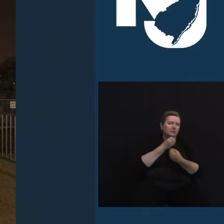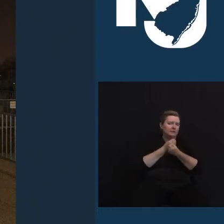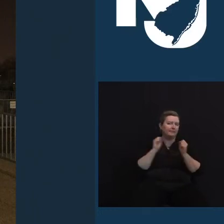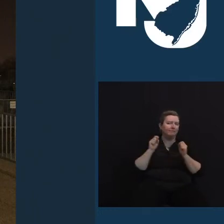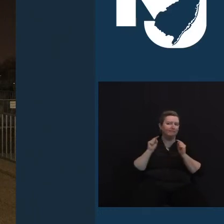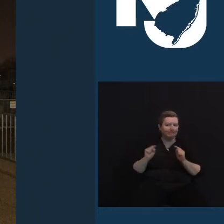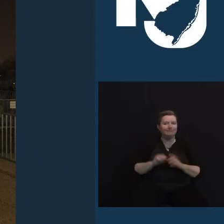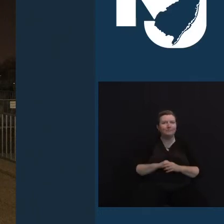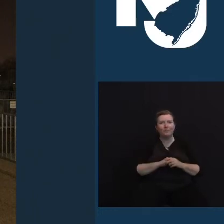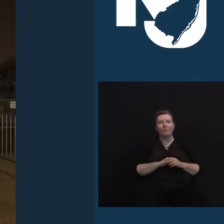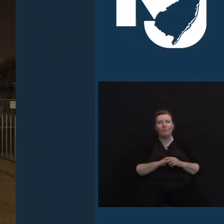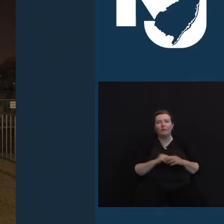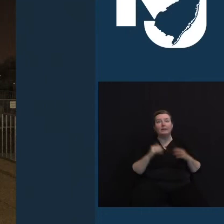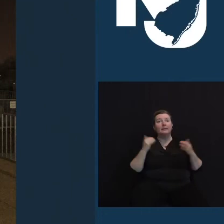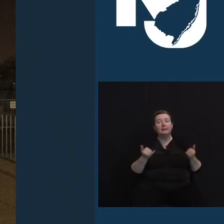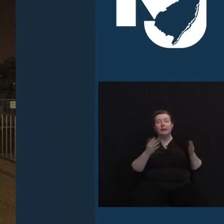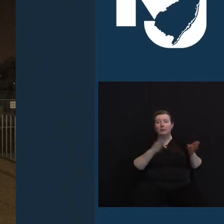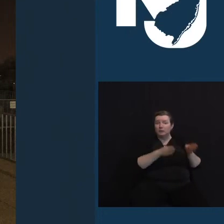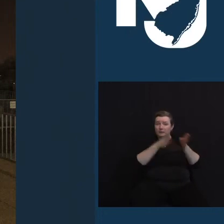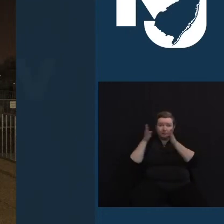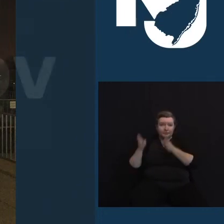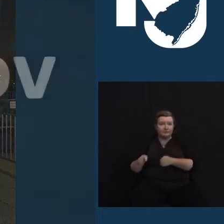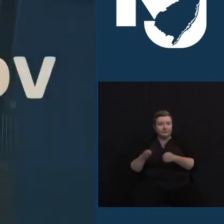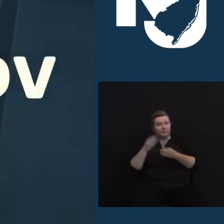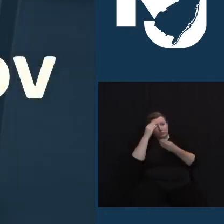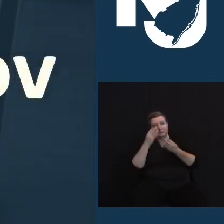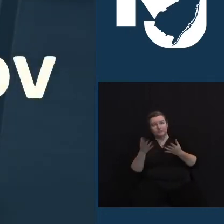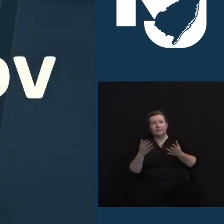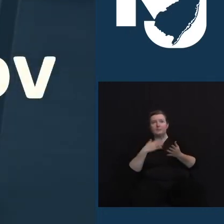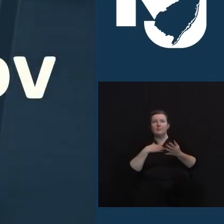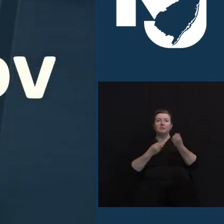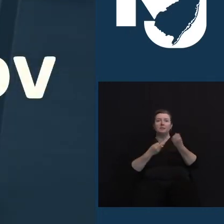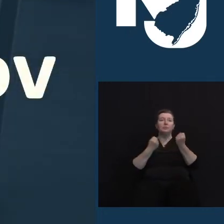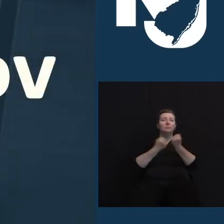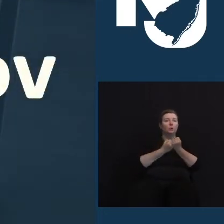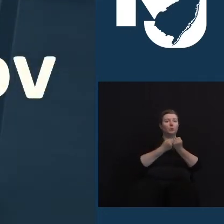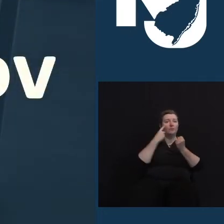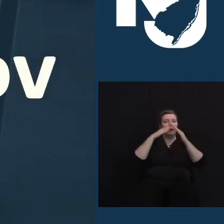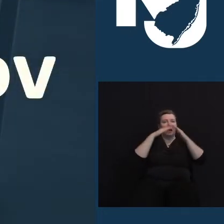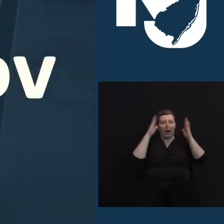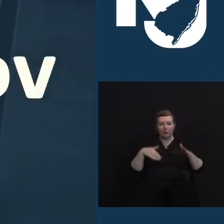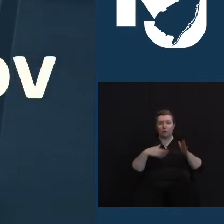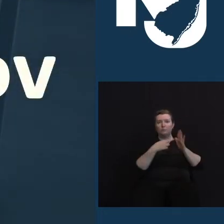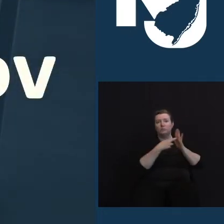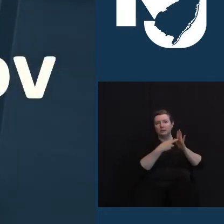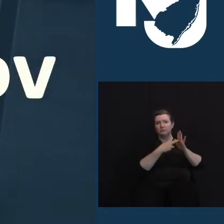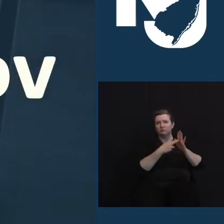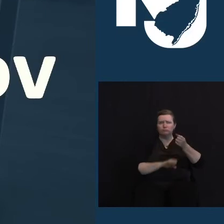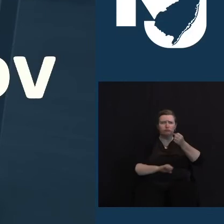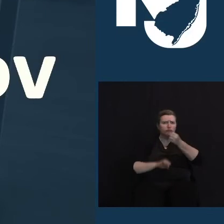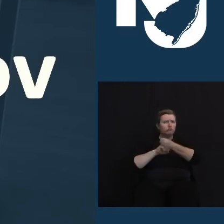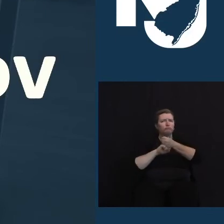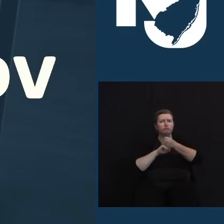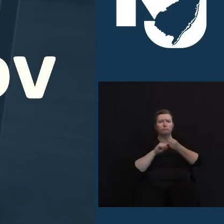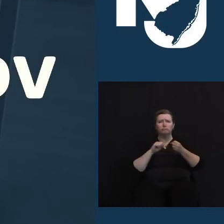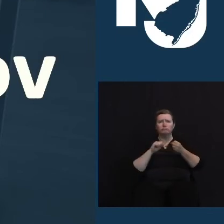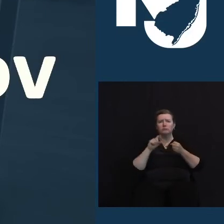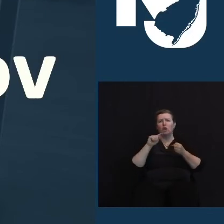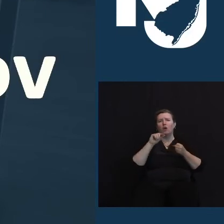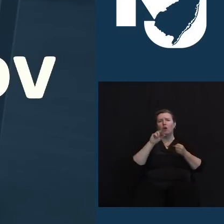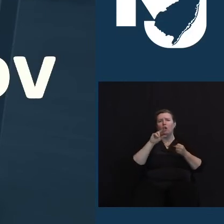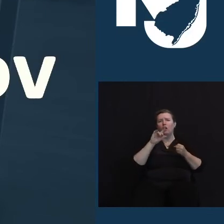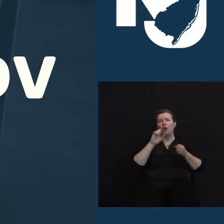good segue for me to state unequivocally my support for the House of Representatives to vote in support of the articles of impeachment against President